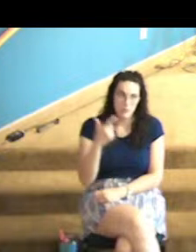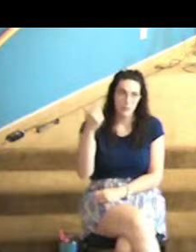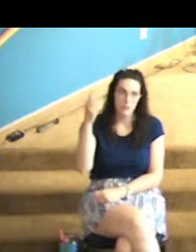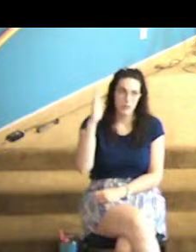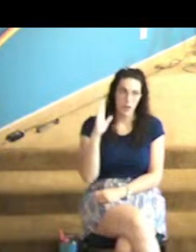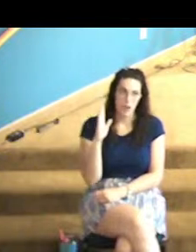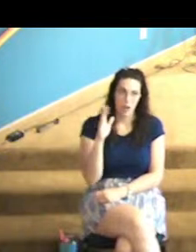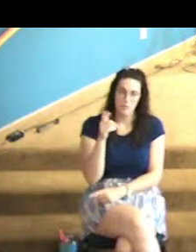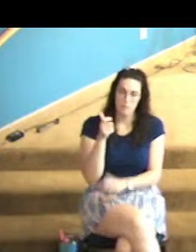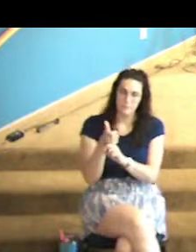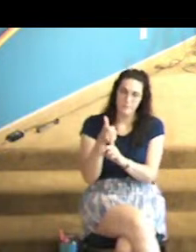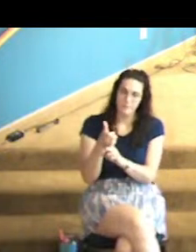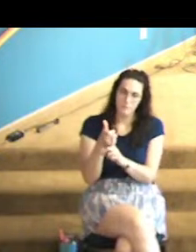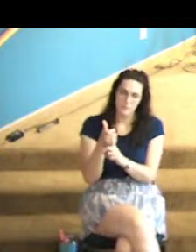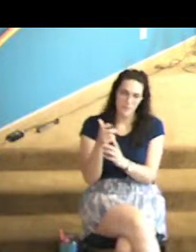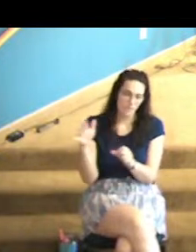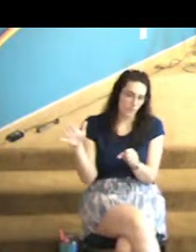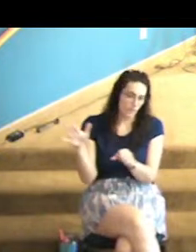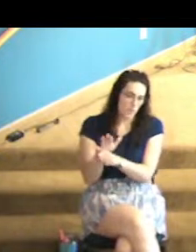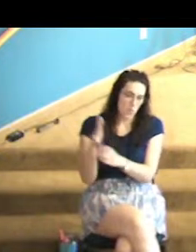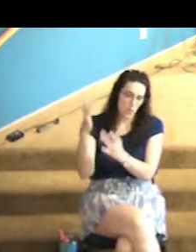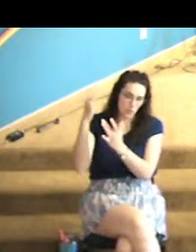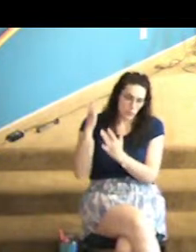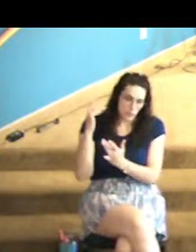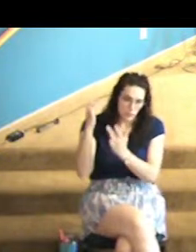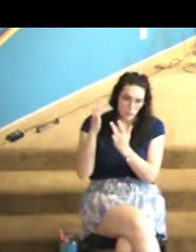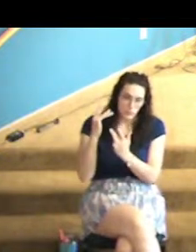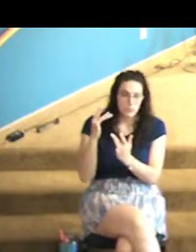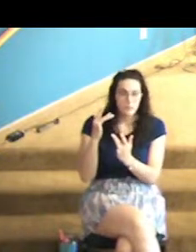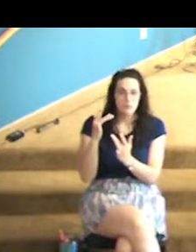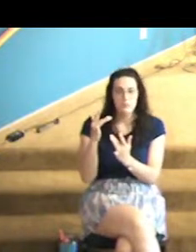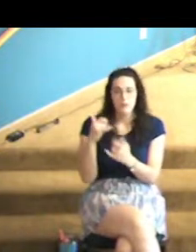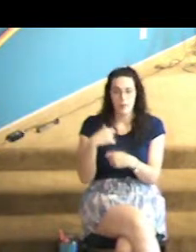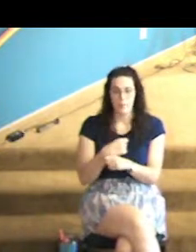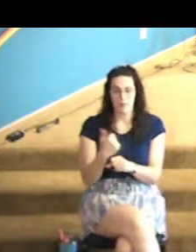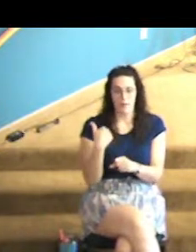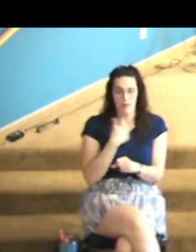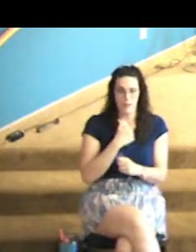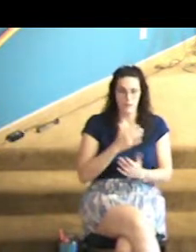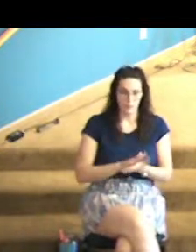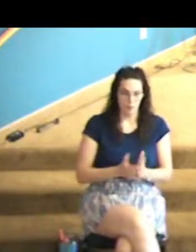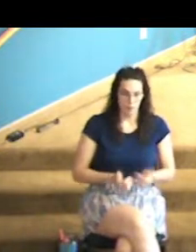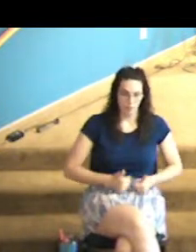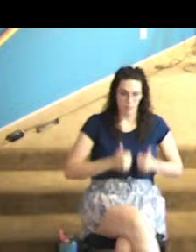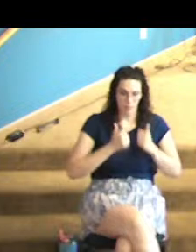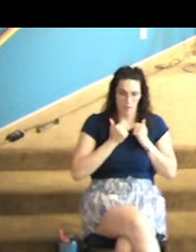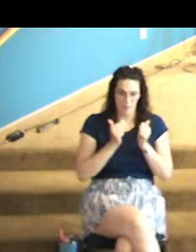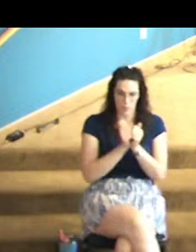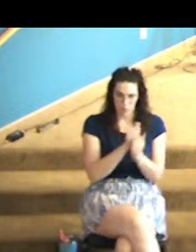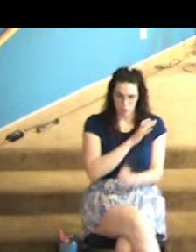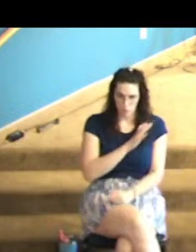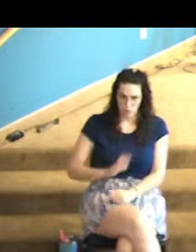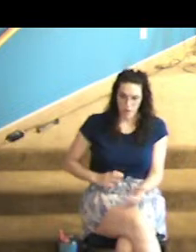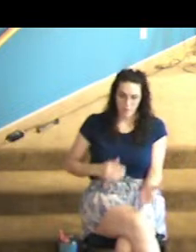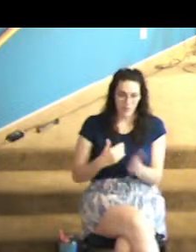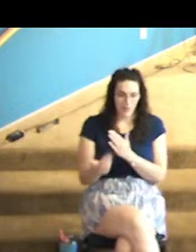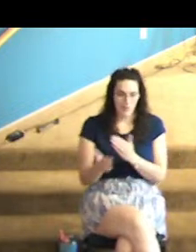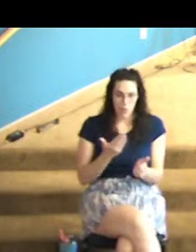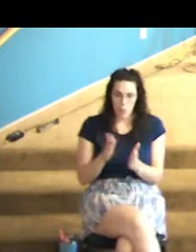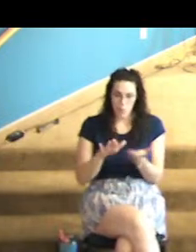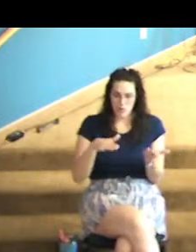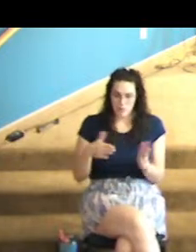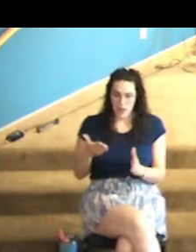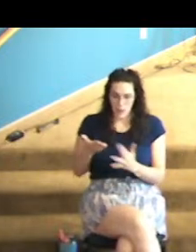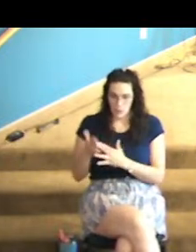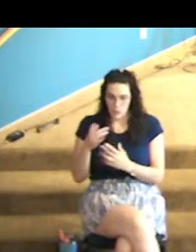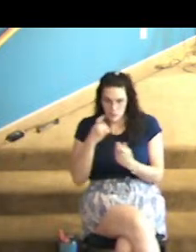God, who is rich in mercy, made us alive with Christ, even when we were dead in transgressions. It